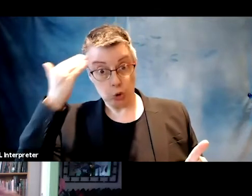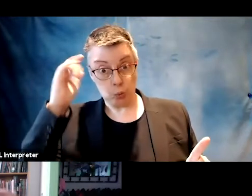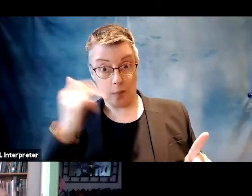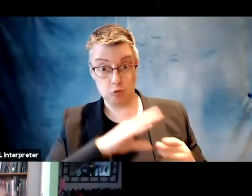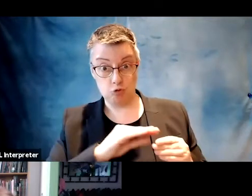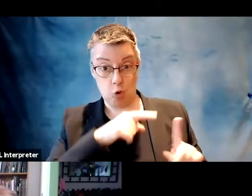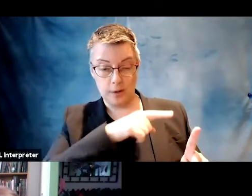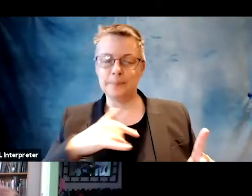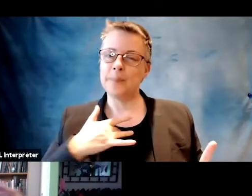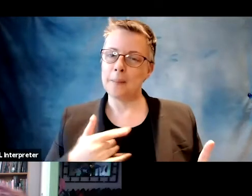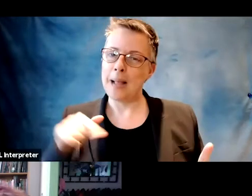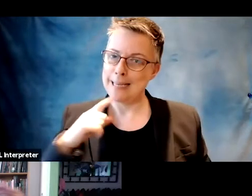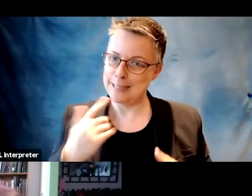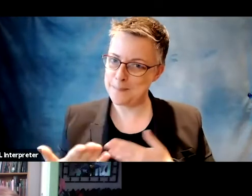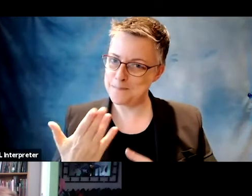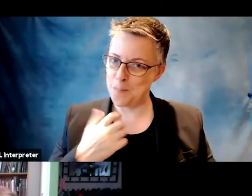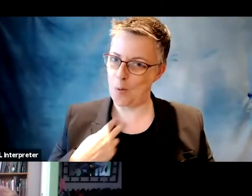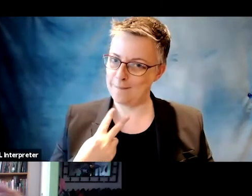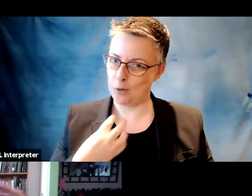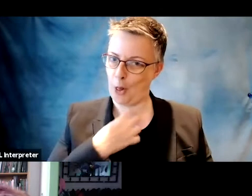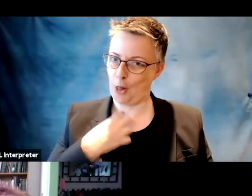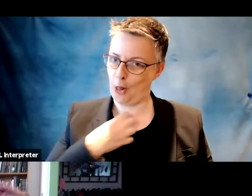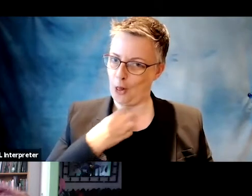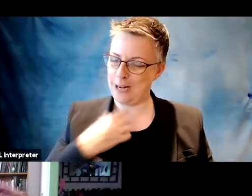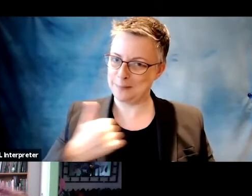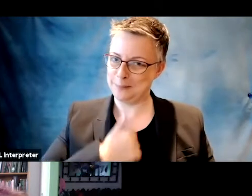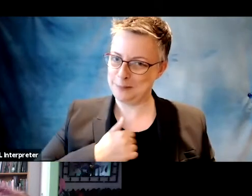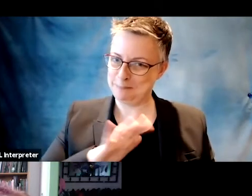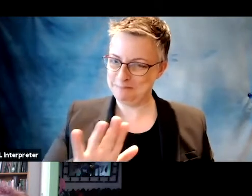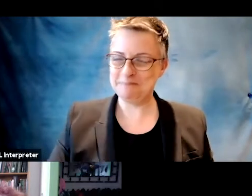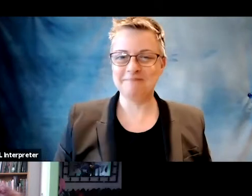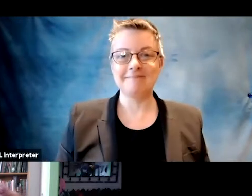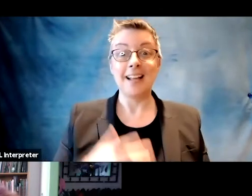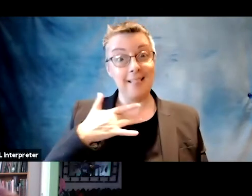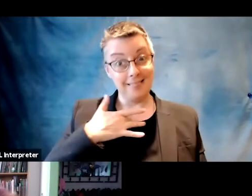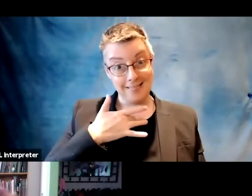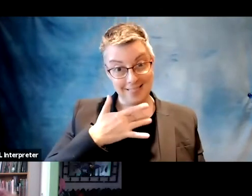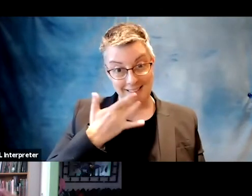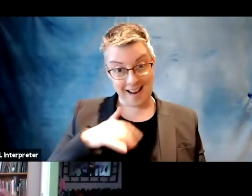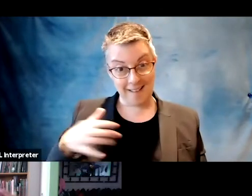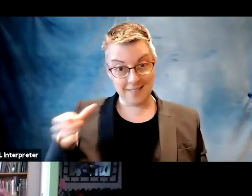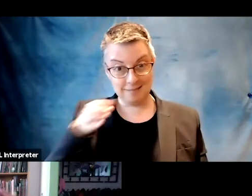This is usually morning voice. It's decided to be evening voice instead. Luckily, I have hot beverage.